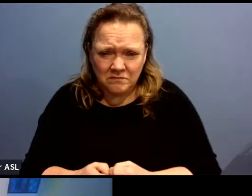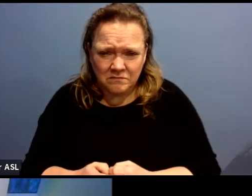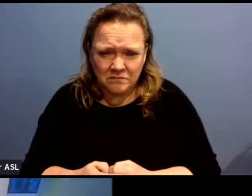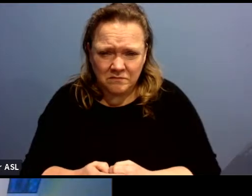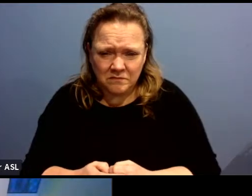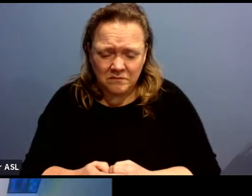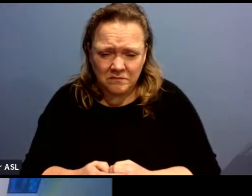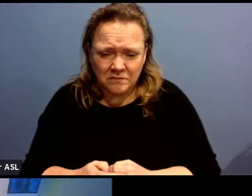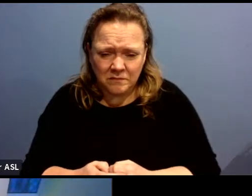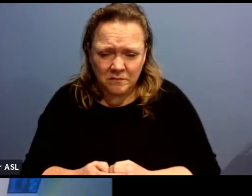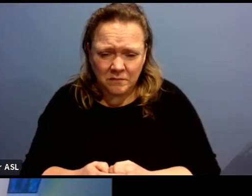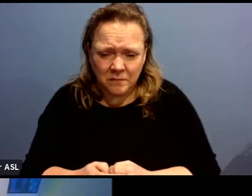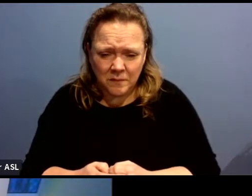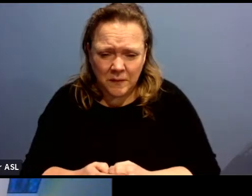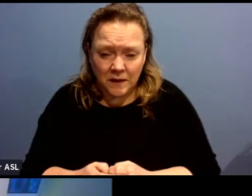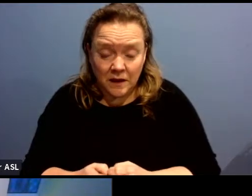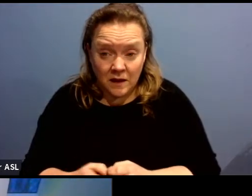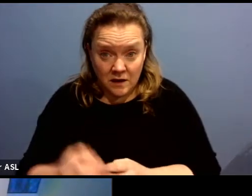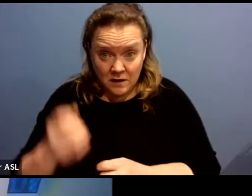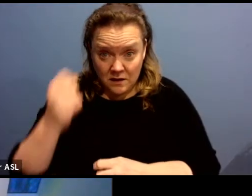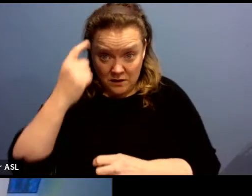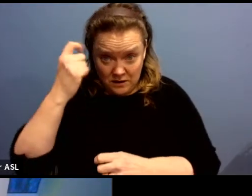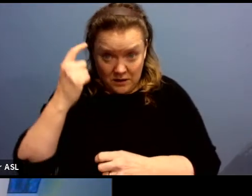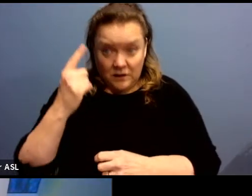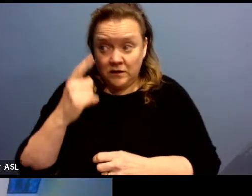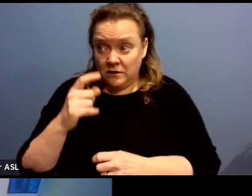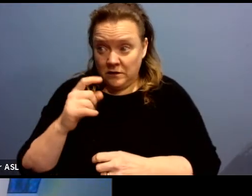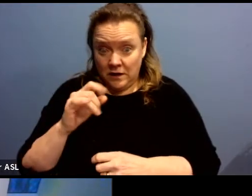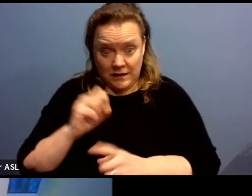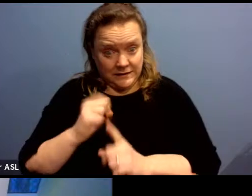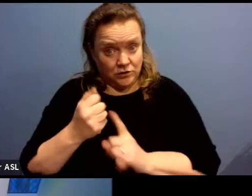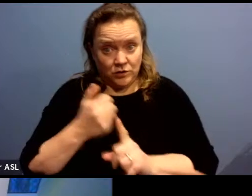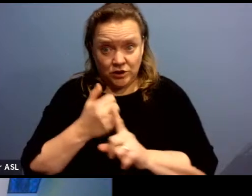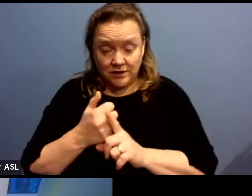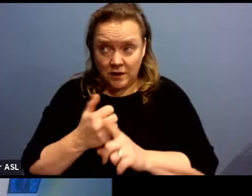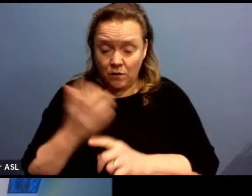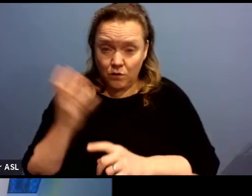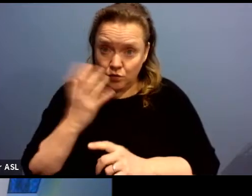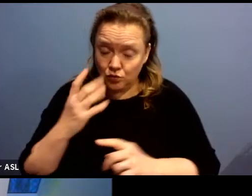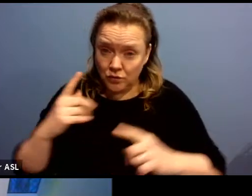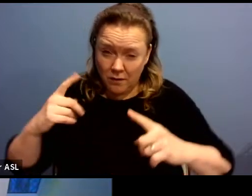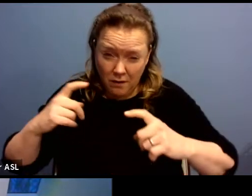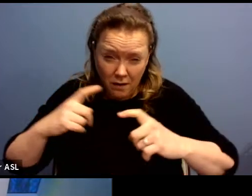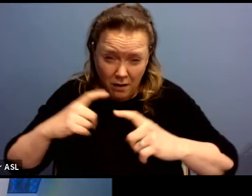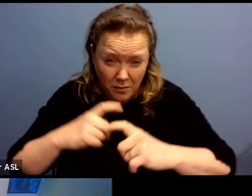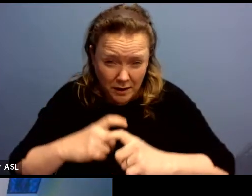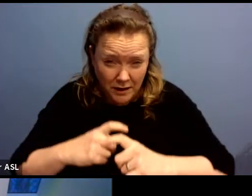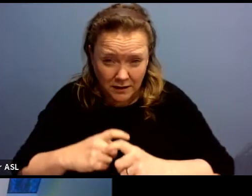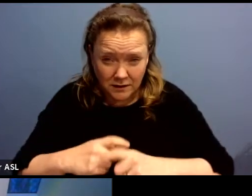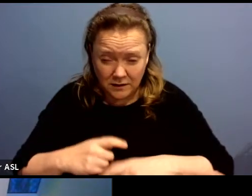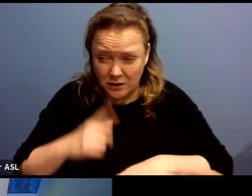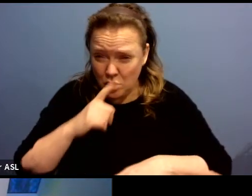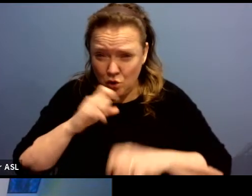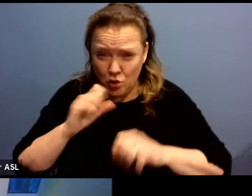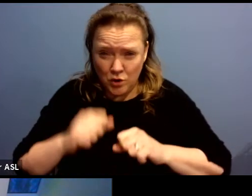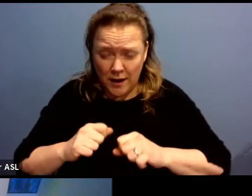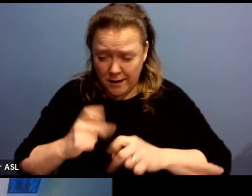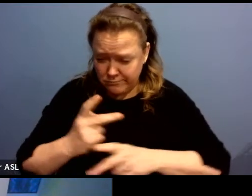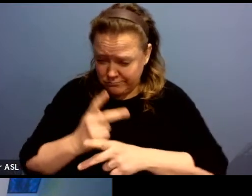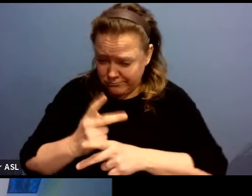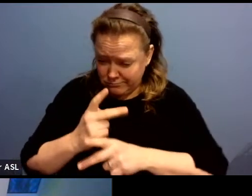I'm sure that it is a complex situation, one that's probably beyond any one individual to